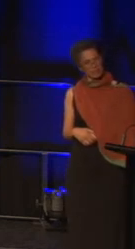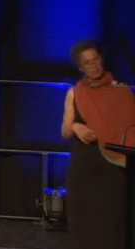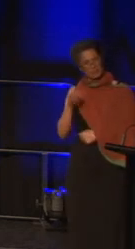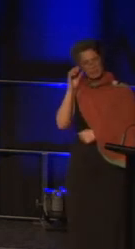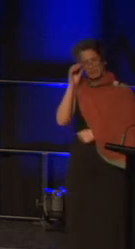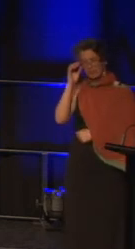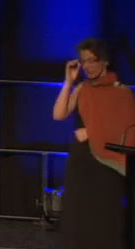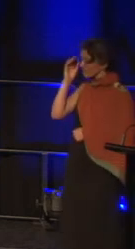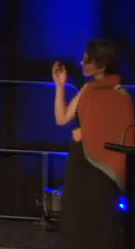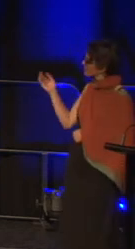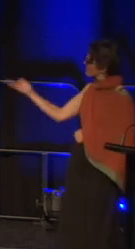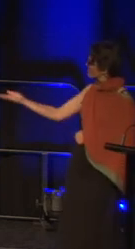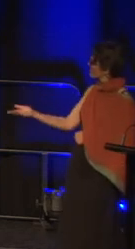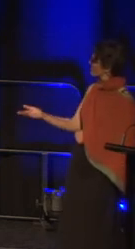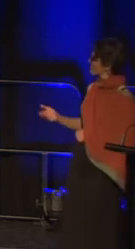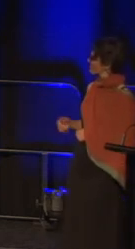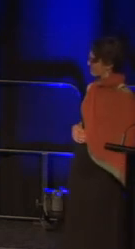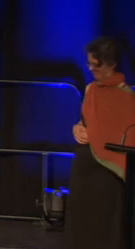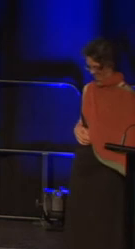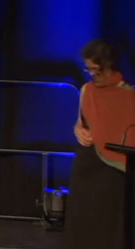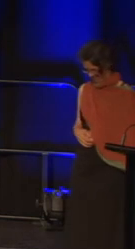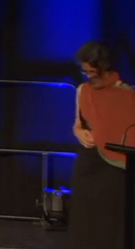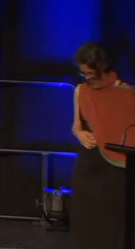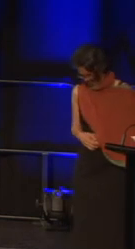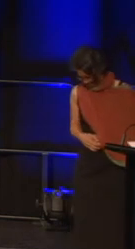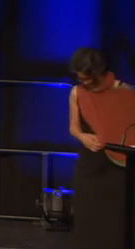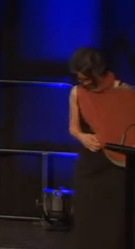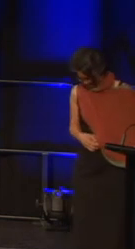Chris Leach, if you'd like to come forward for your reader questions, thanks.